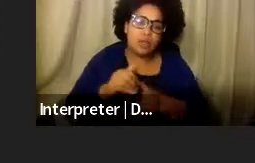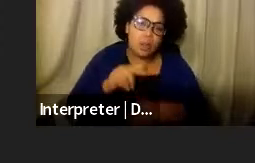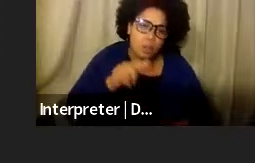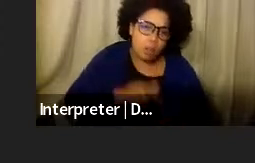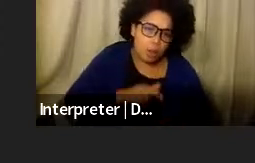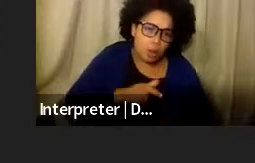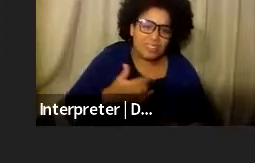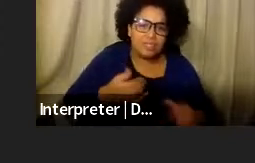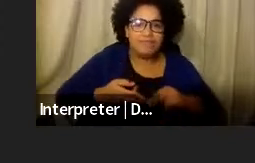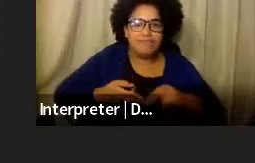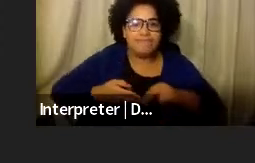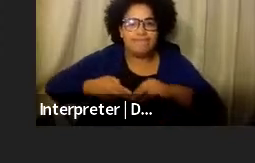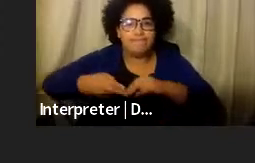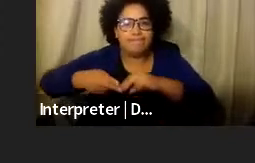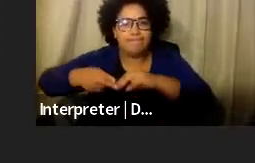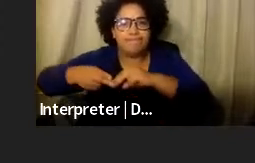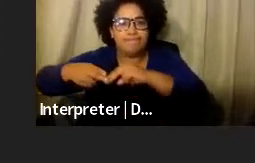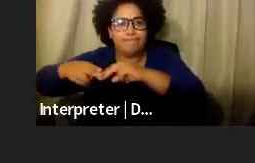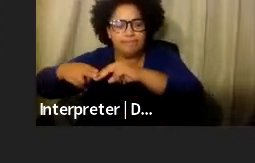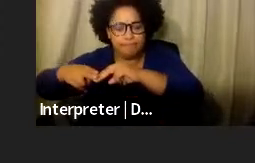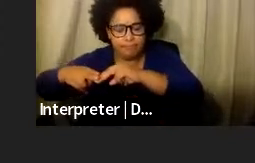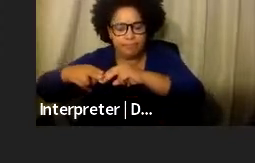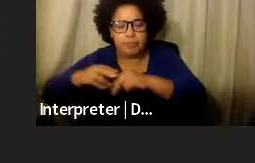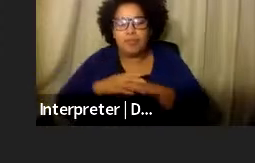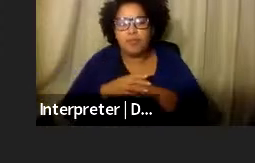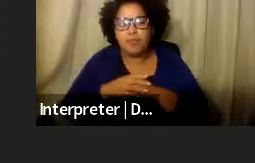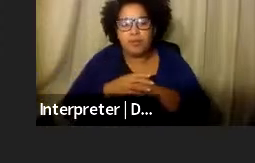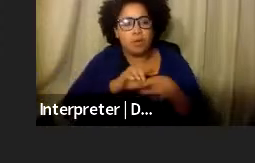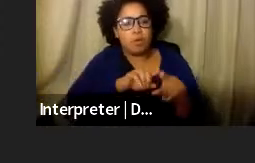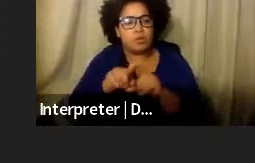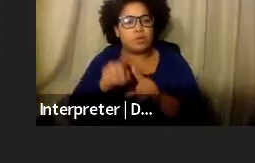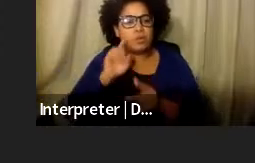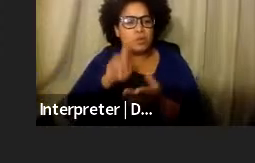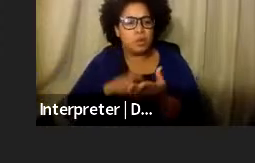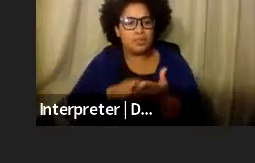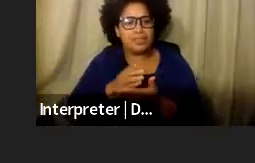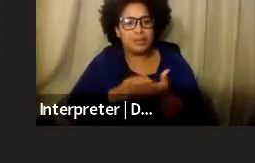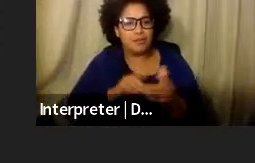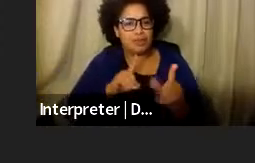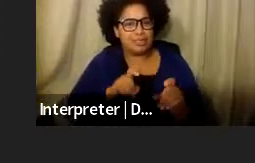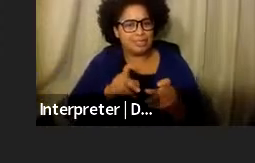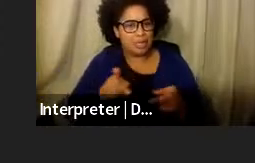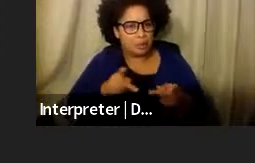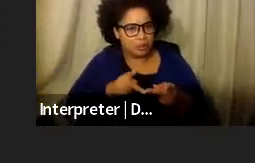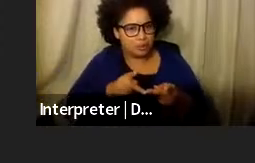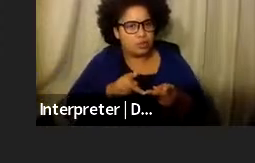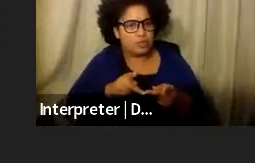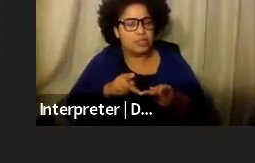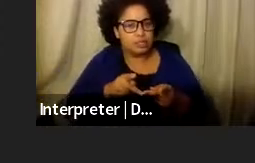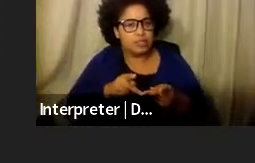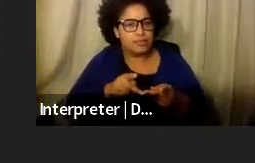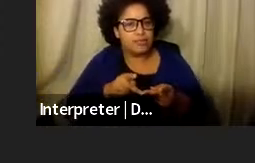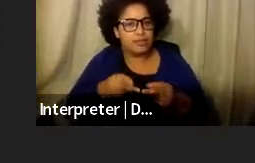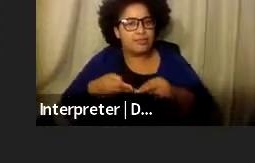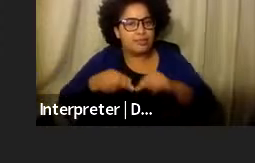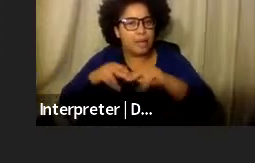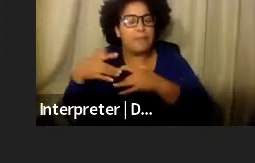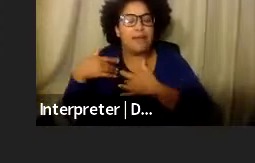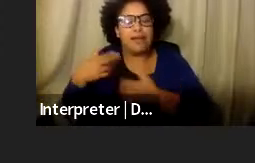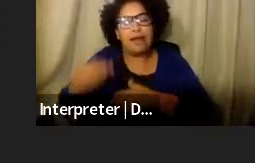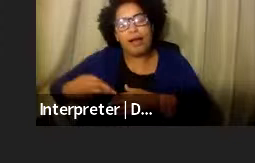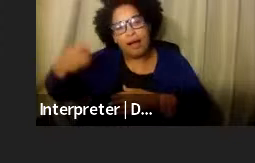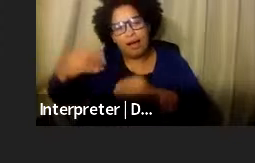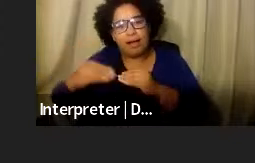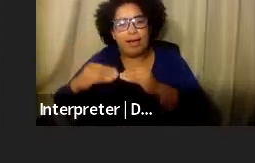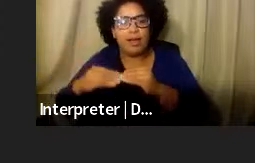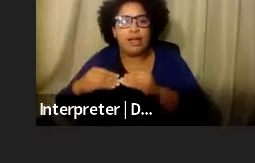up. And we know that it's also been going up at some of our testing sites, which tend to have higher positivity, probably